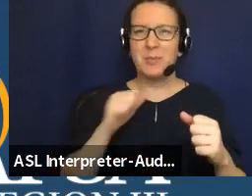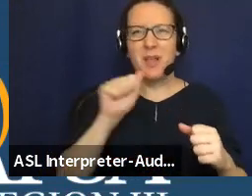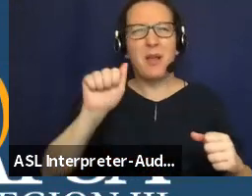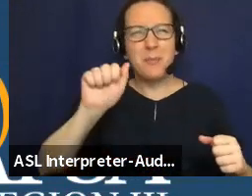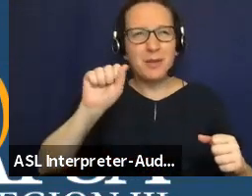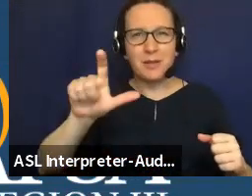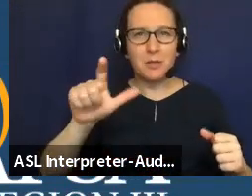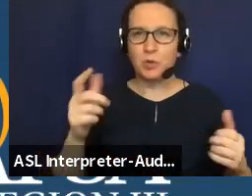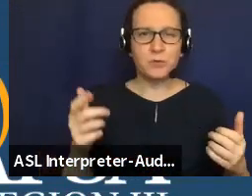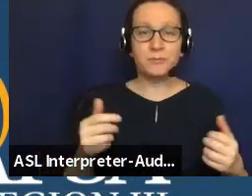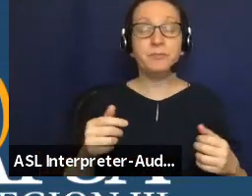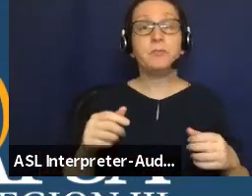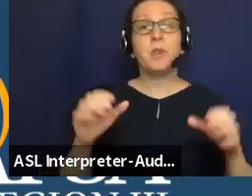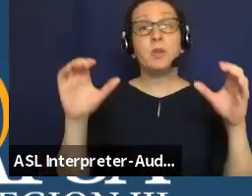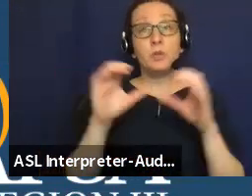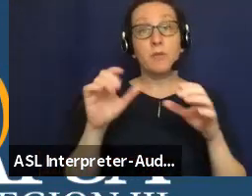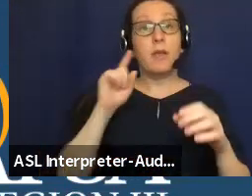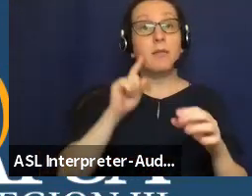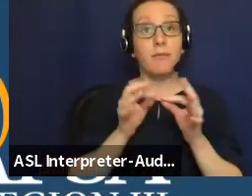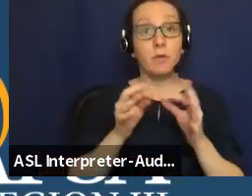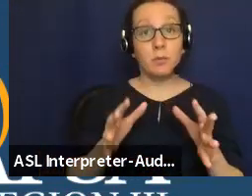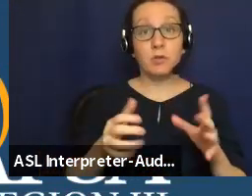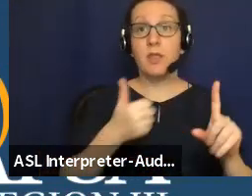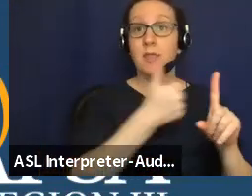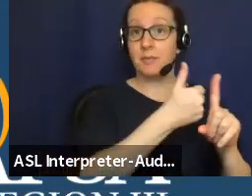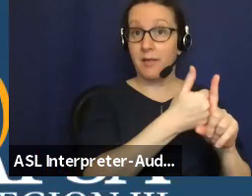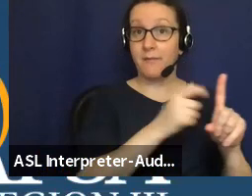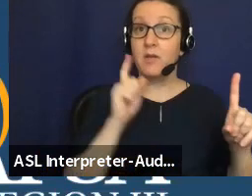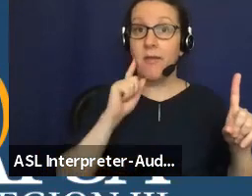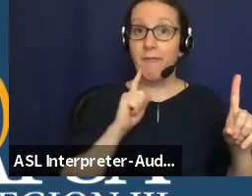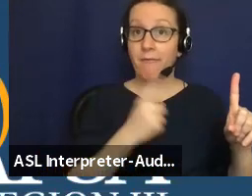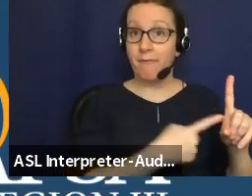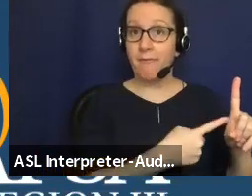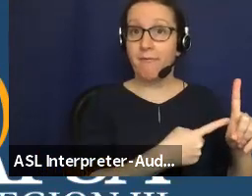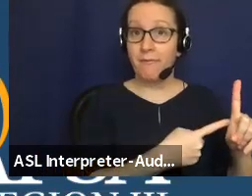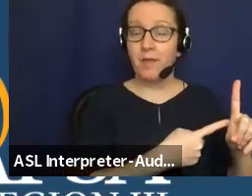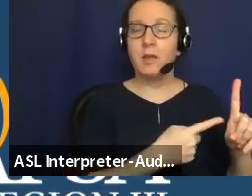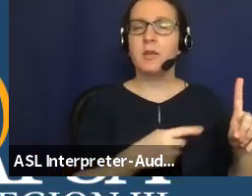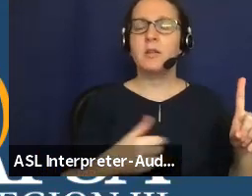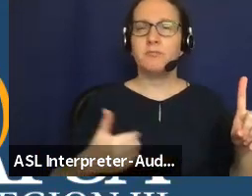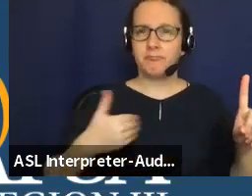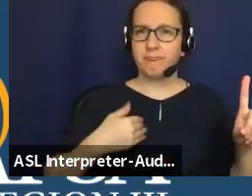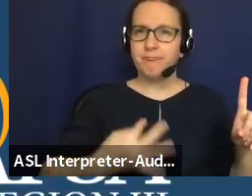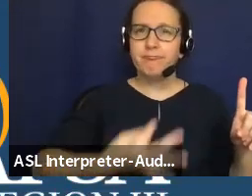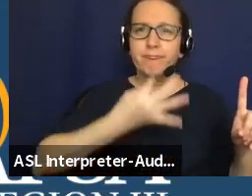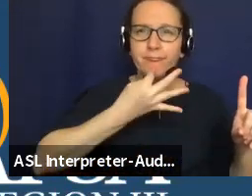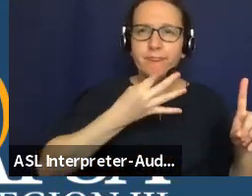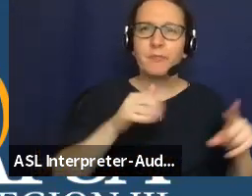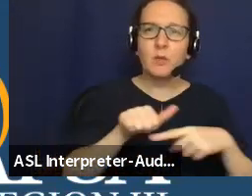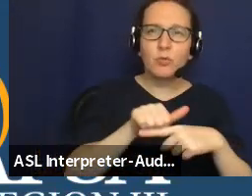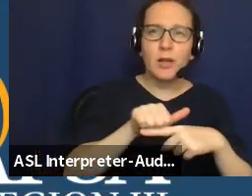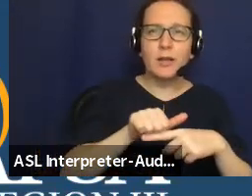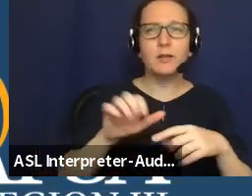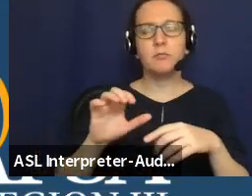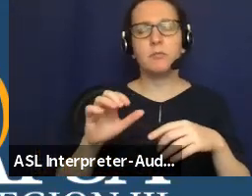Language. Certified deaf interpreters are deaf themselves and have expertise and training on